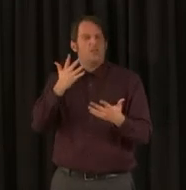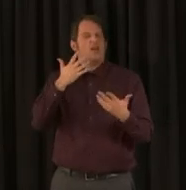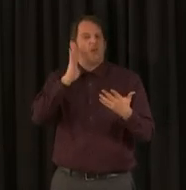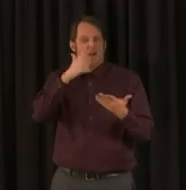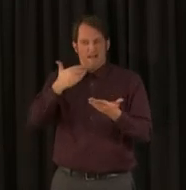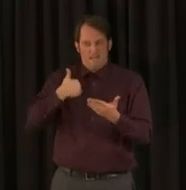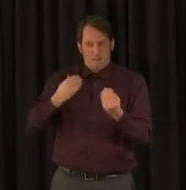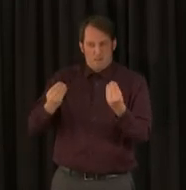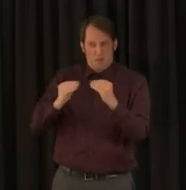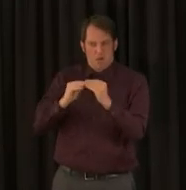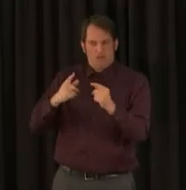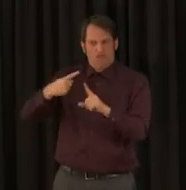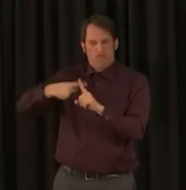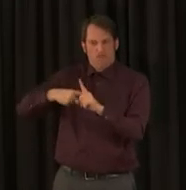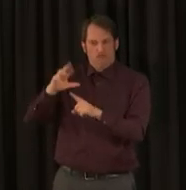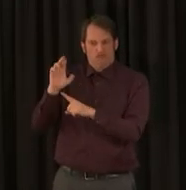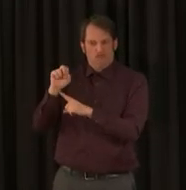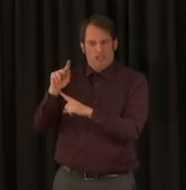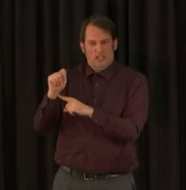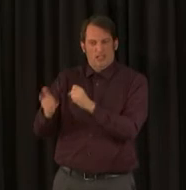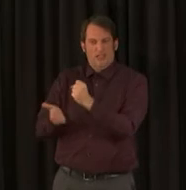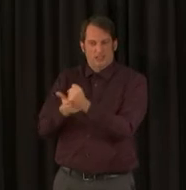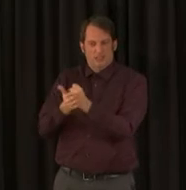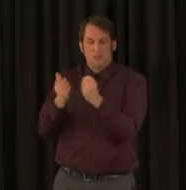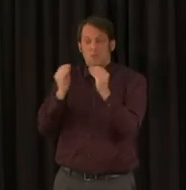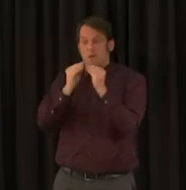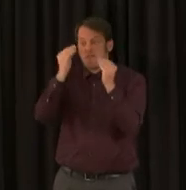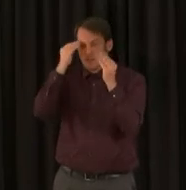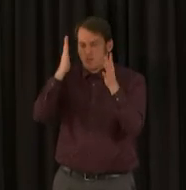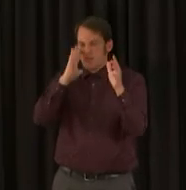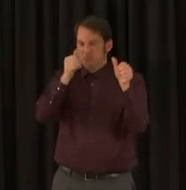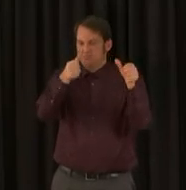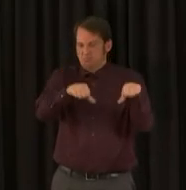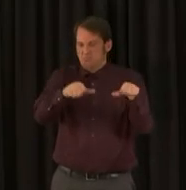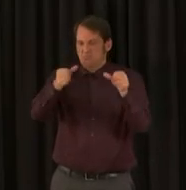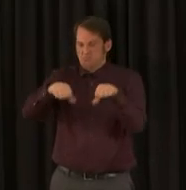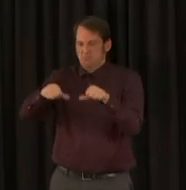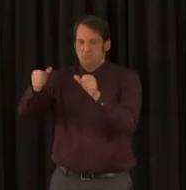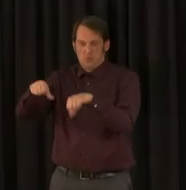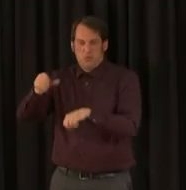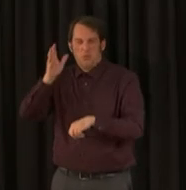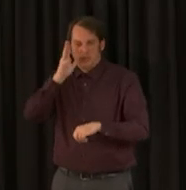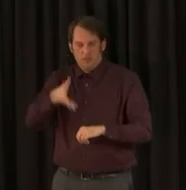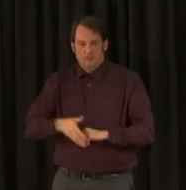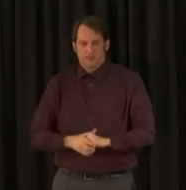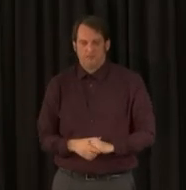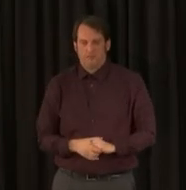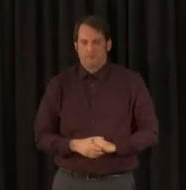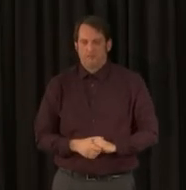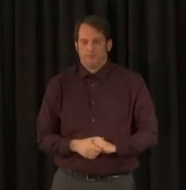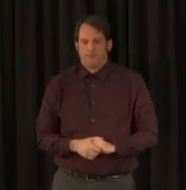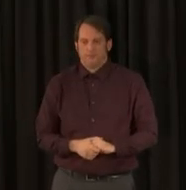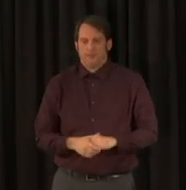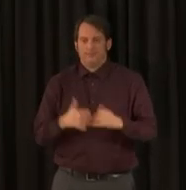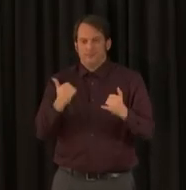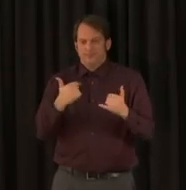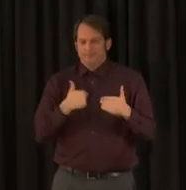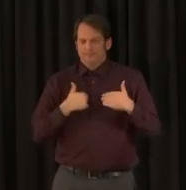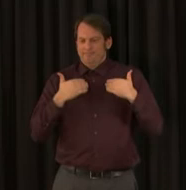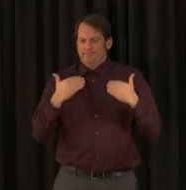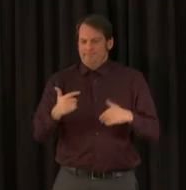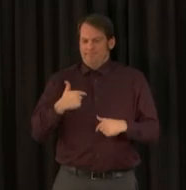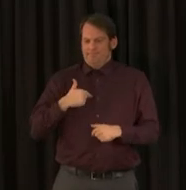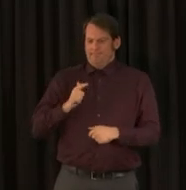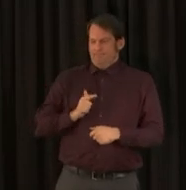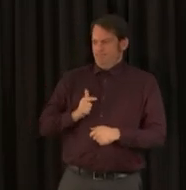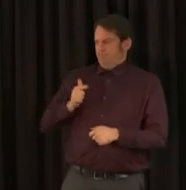assistance as those rules become available and as we finalize the program. So with that, I want to actually turn back to